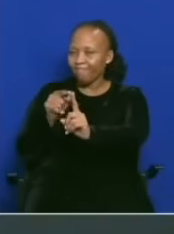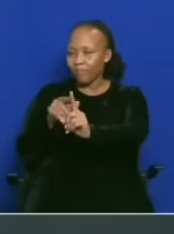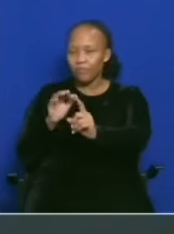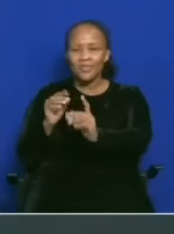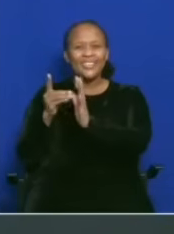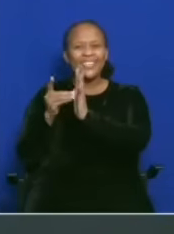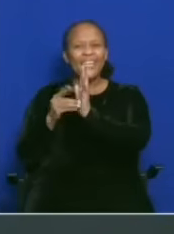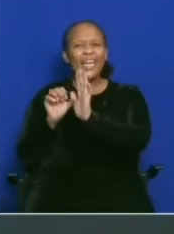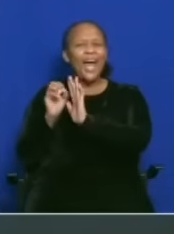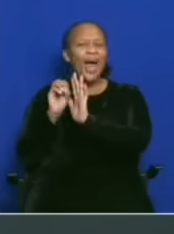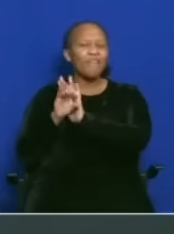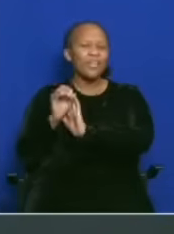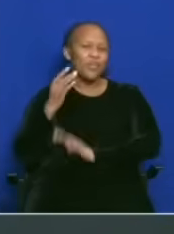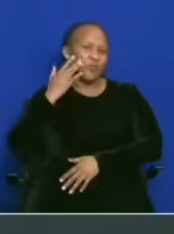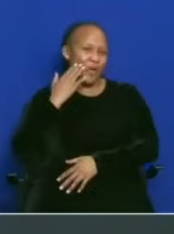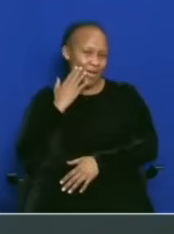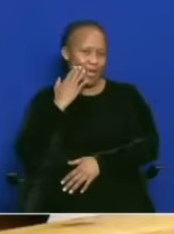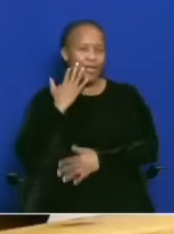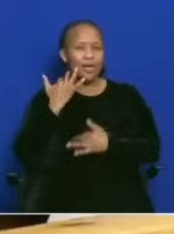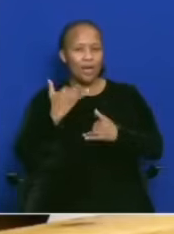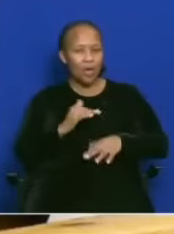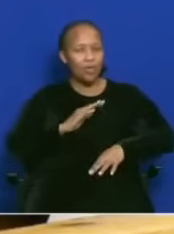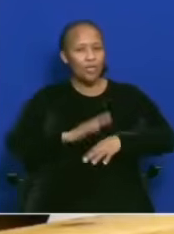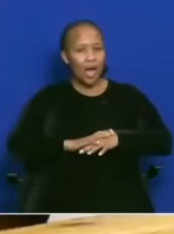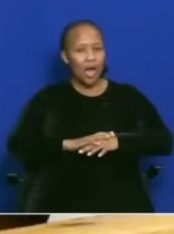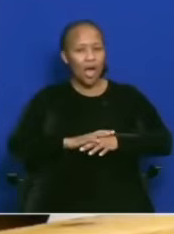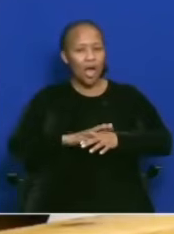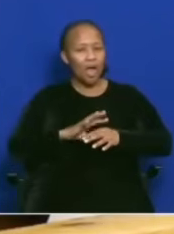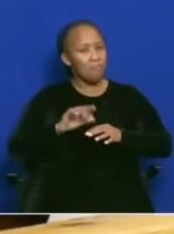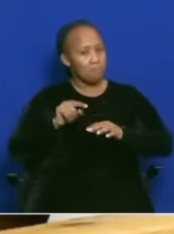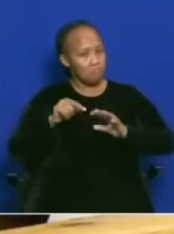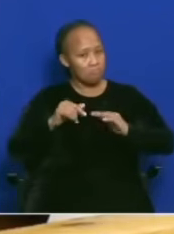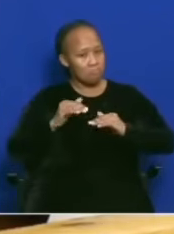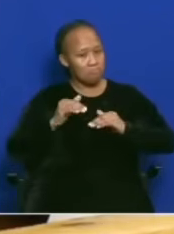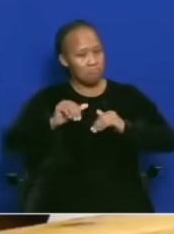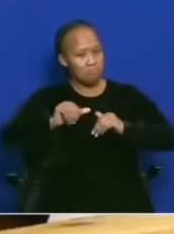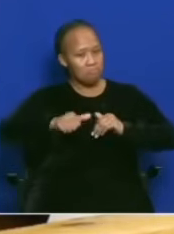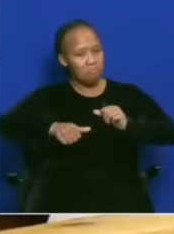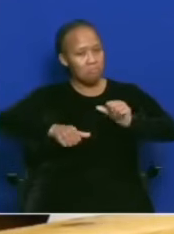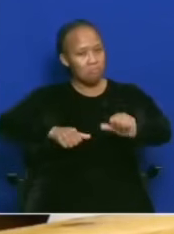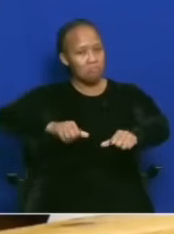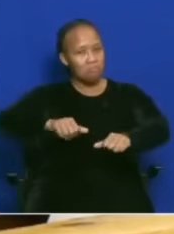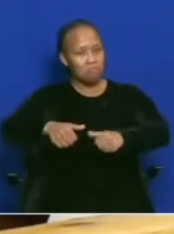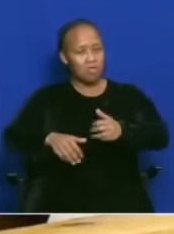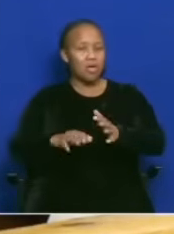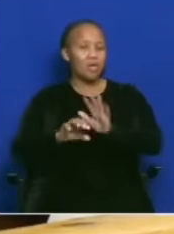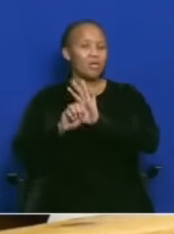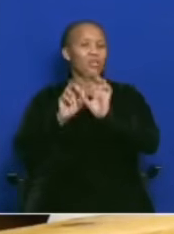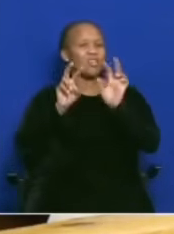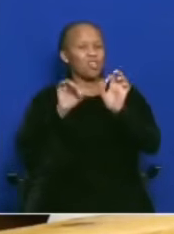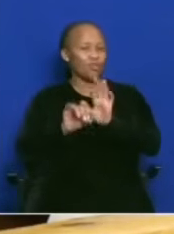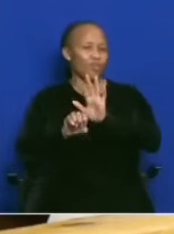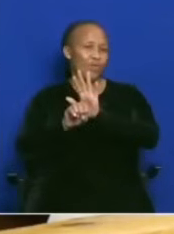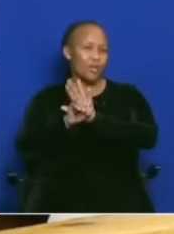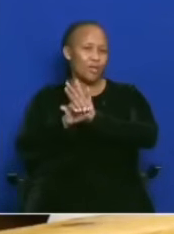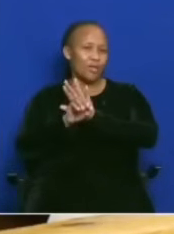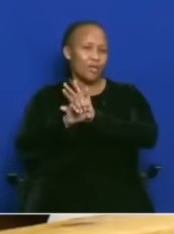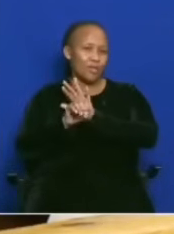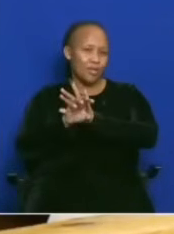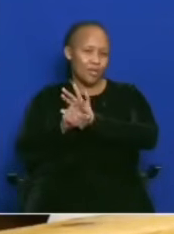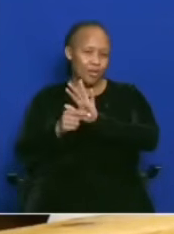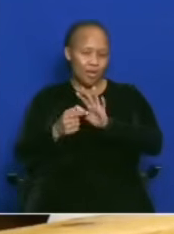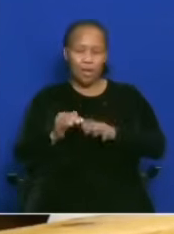the timeline, what they're talking about being advertised is the bid, is the bid. What he has so far